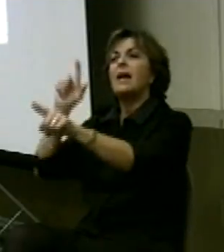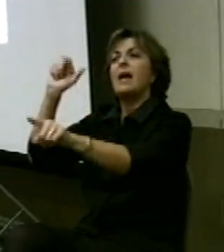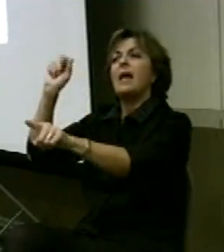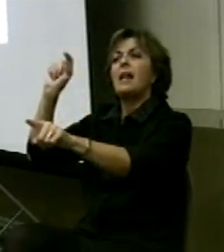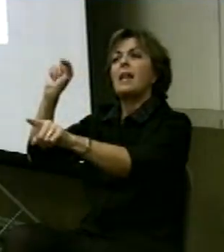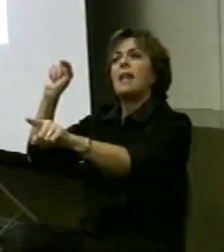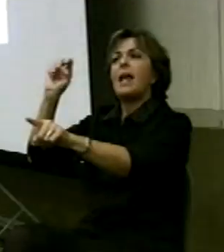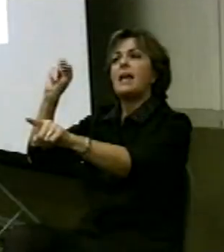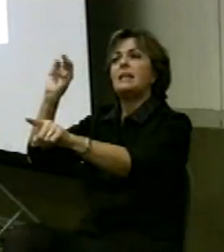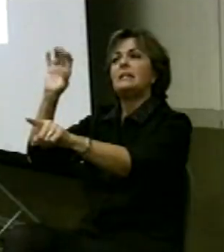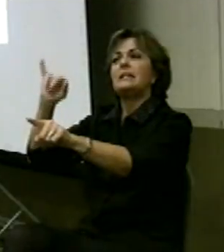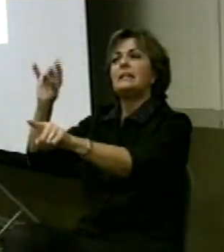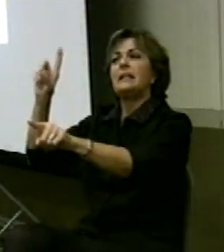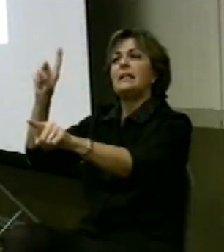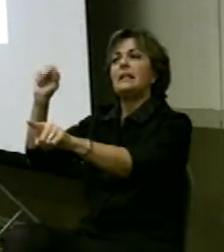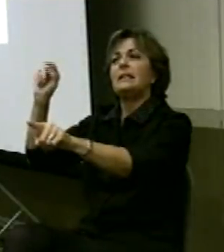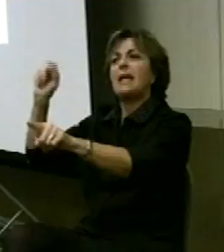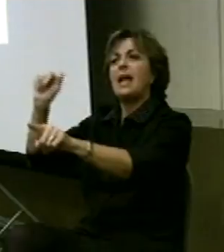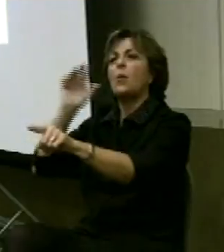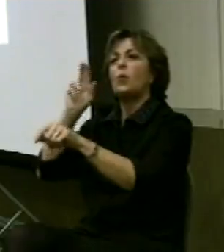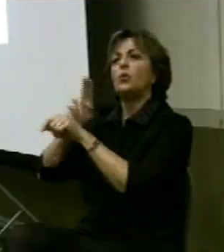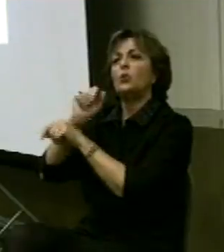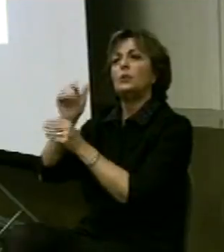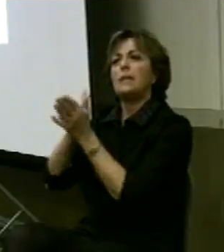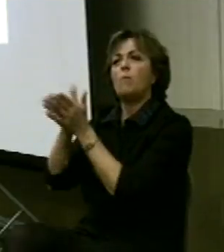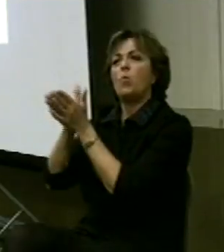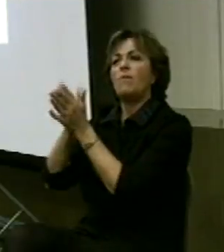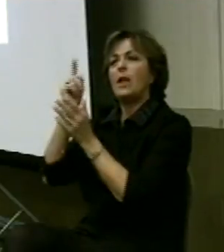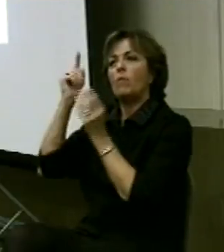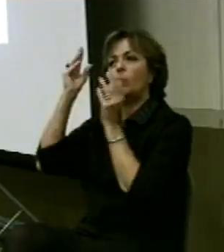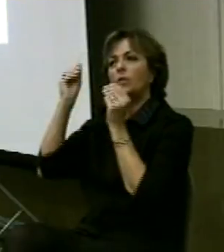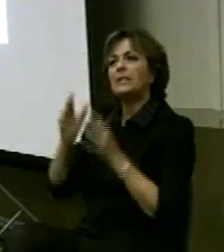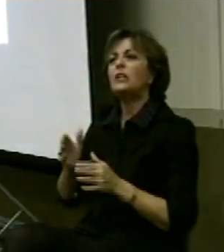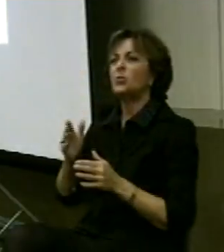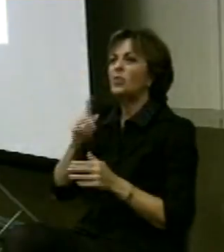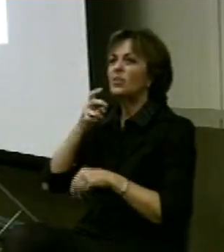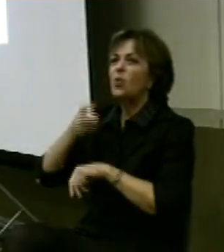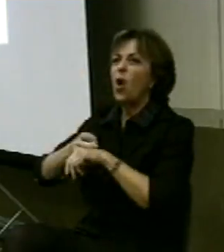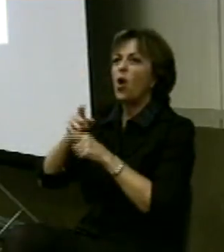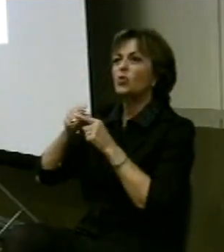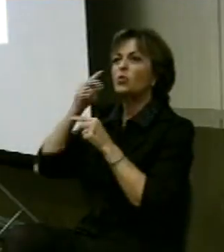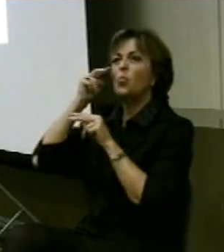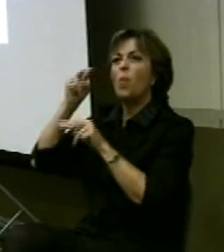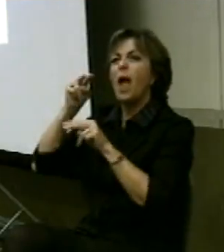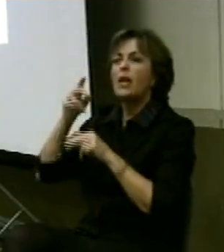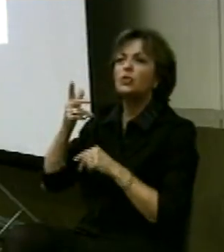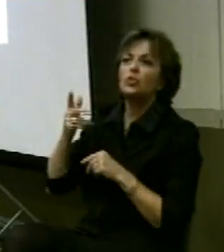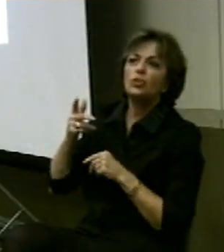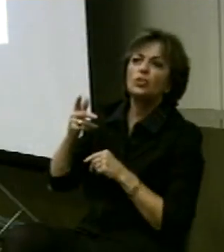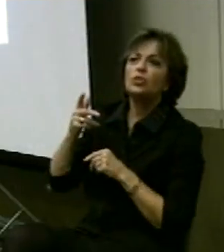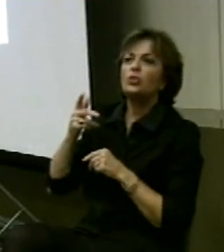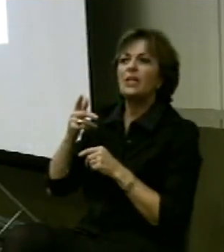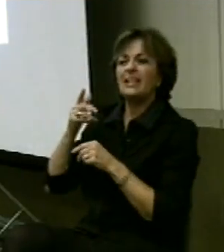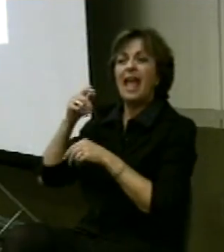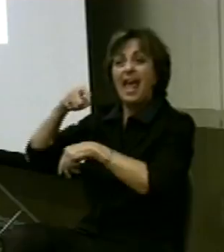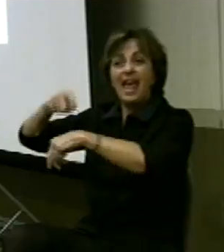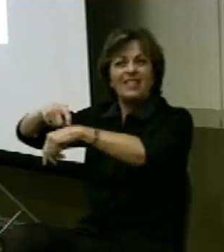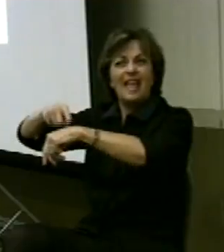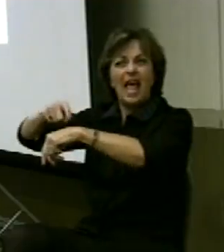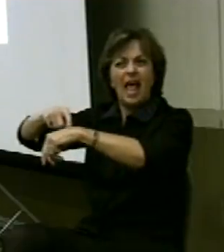and we'll use a motivator for a teacher. So because it's very hard to watch time, sometimes it's hard to stop that watch